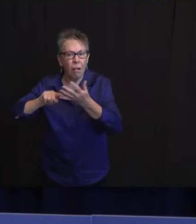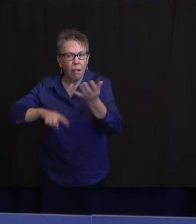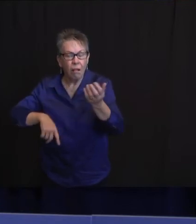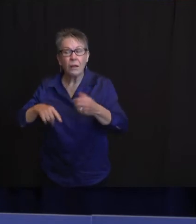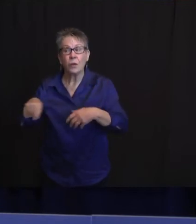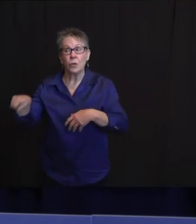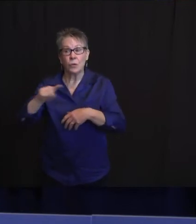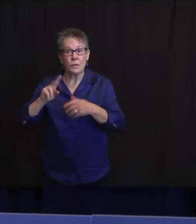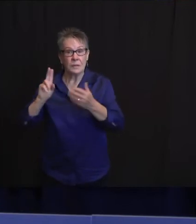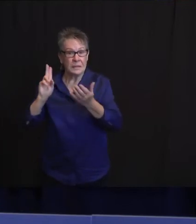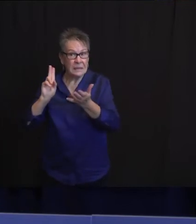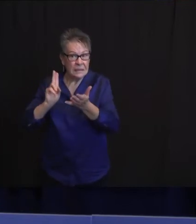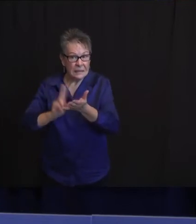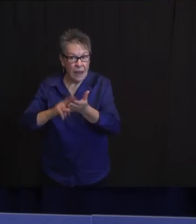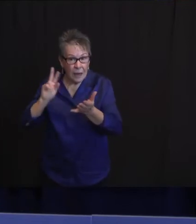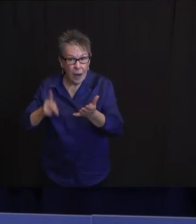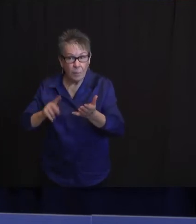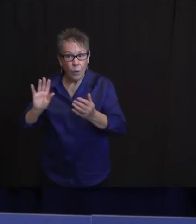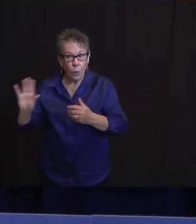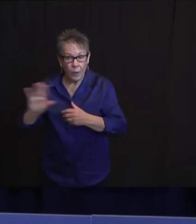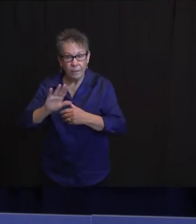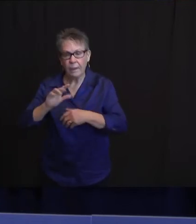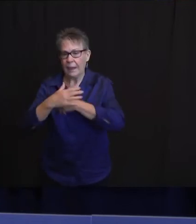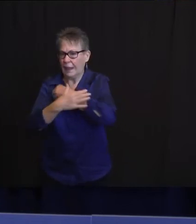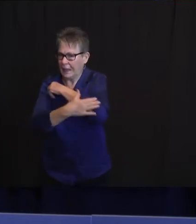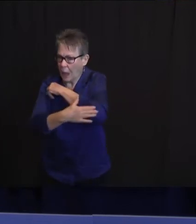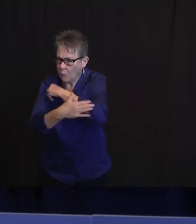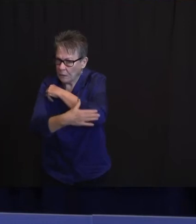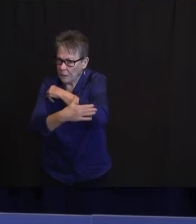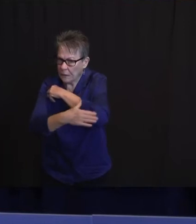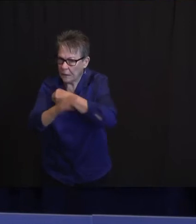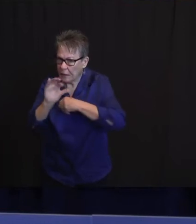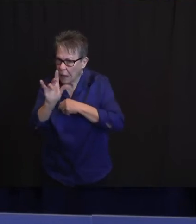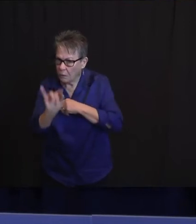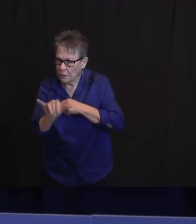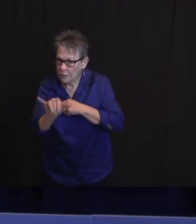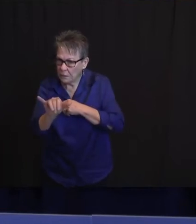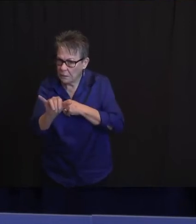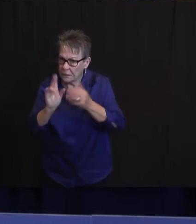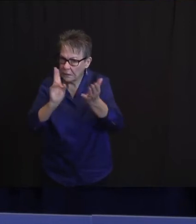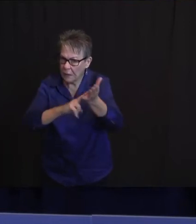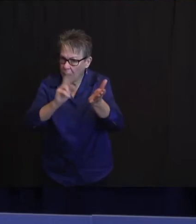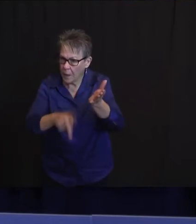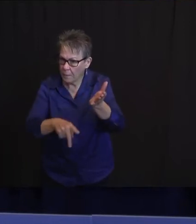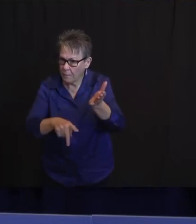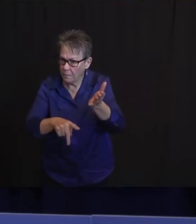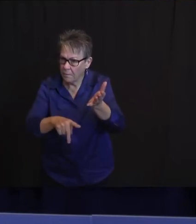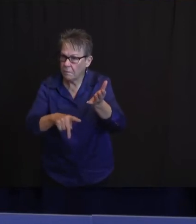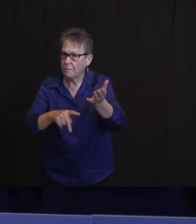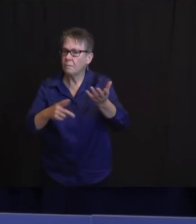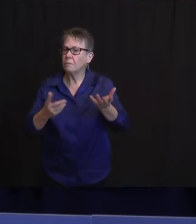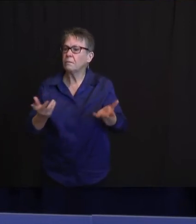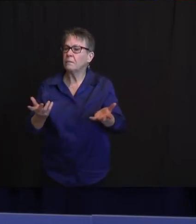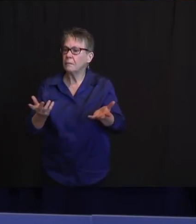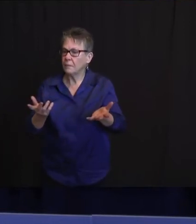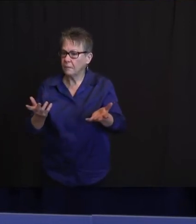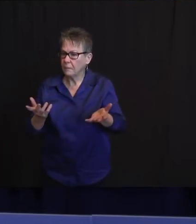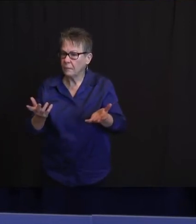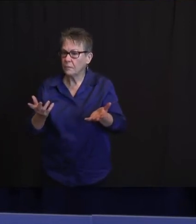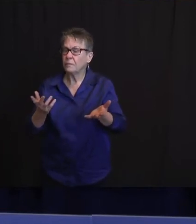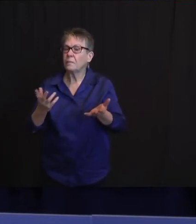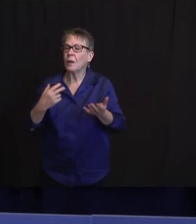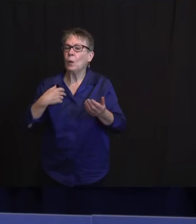their county Medical Reserve Corps, because we do need vaccinators, particularly when we bring up all